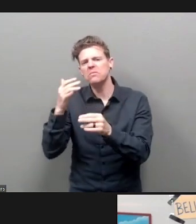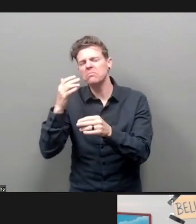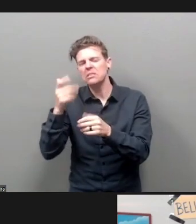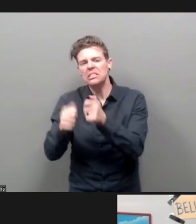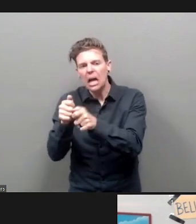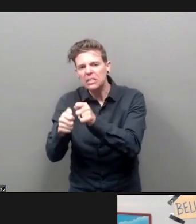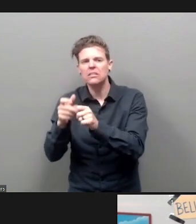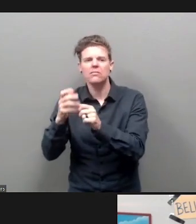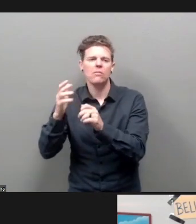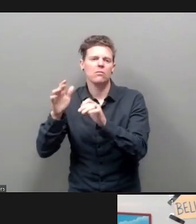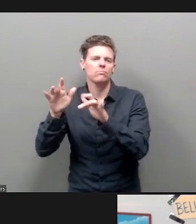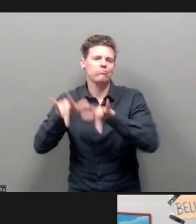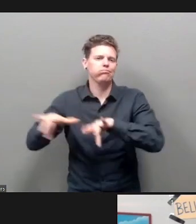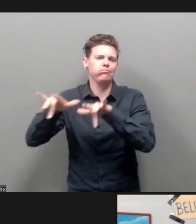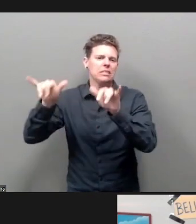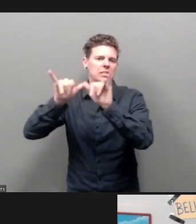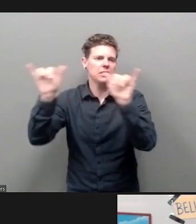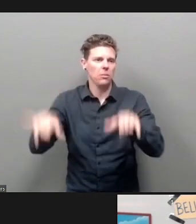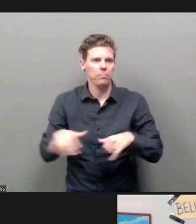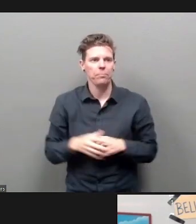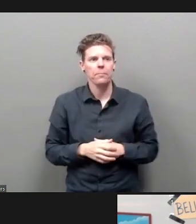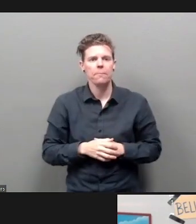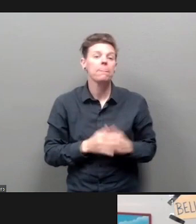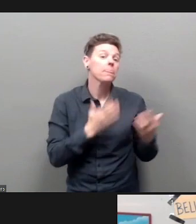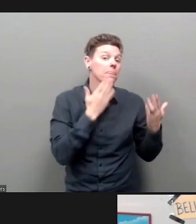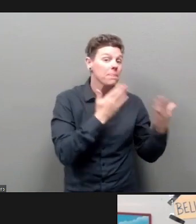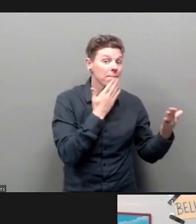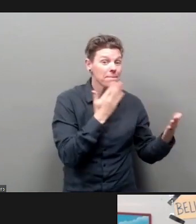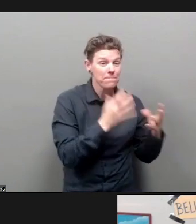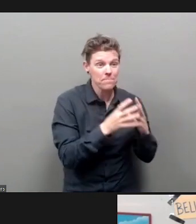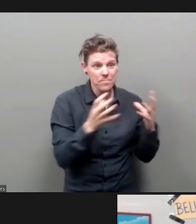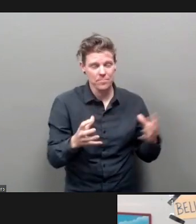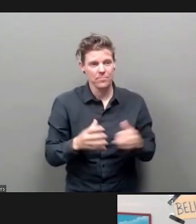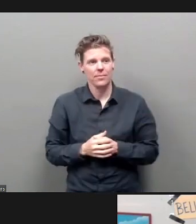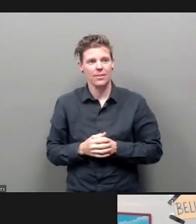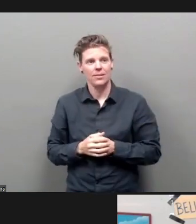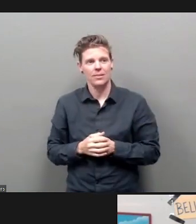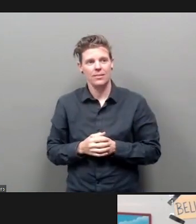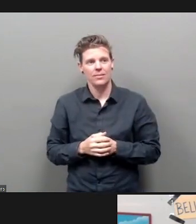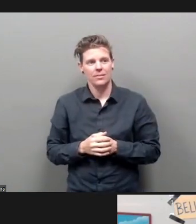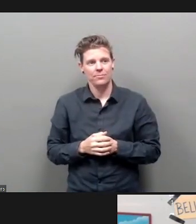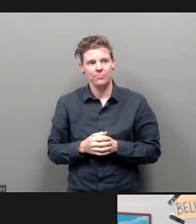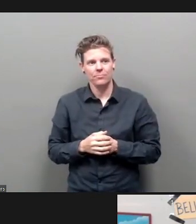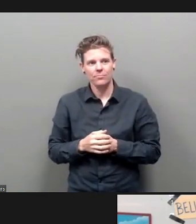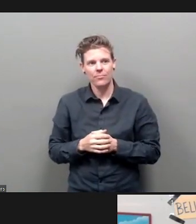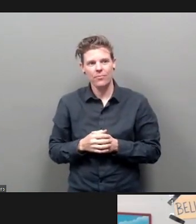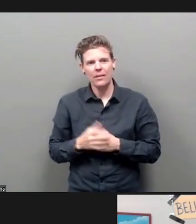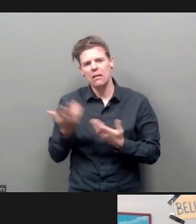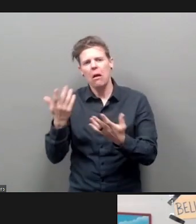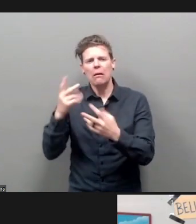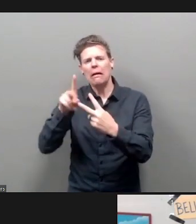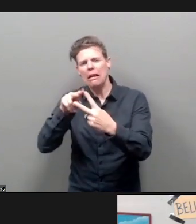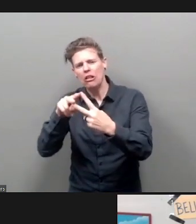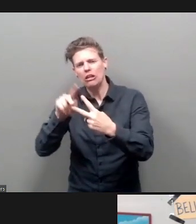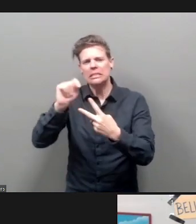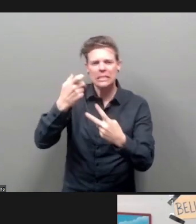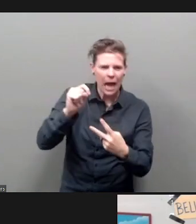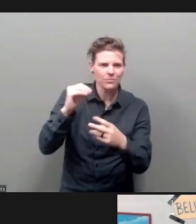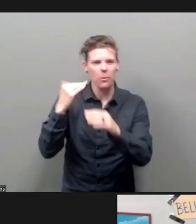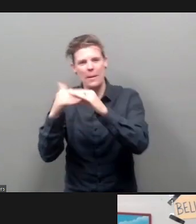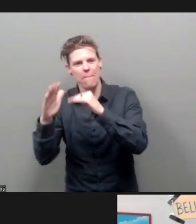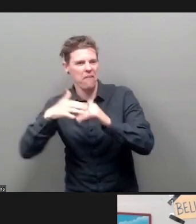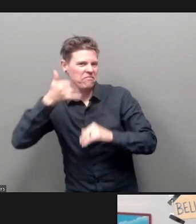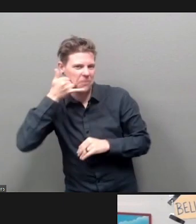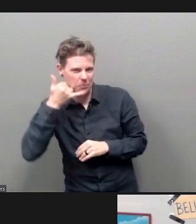Thanks so much. Okay, on your phone, I mean, or via text or email. Thanks. Thanks, Dr. Grace. Next, we'll turn to